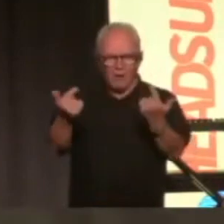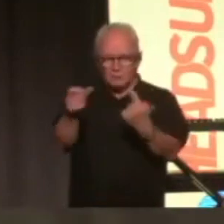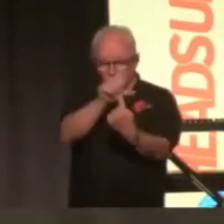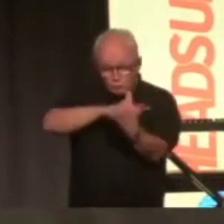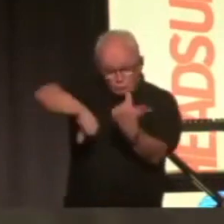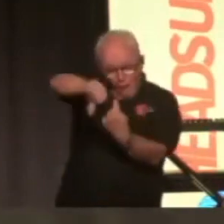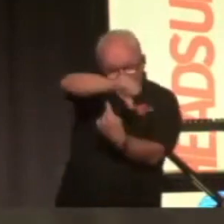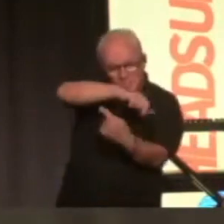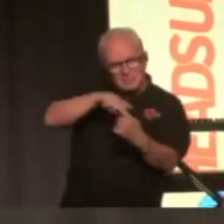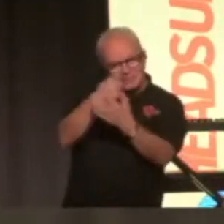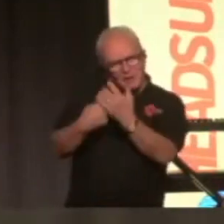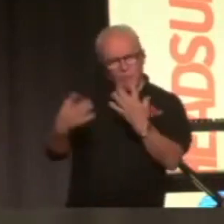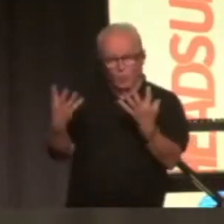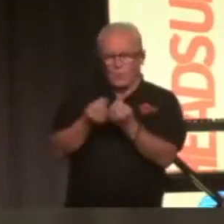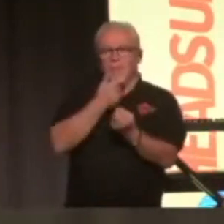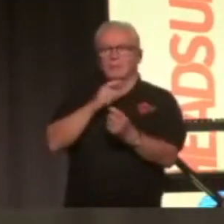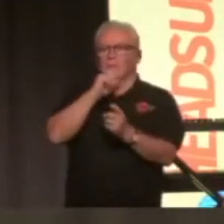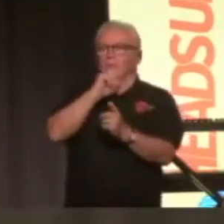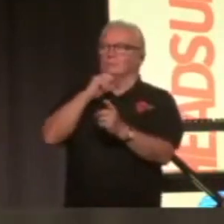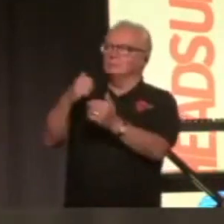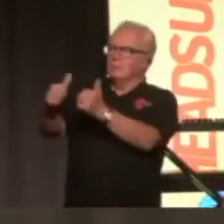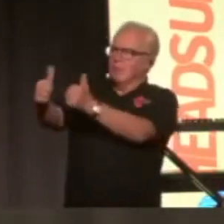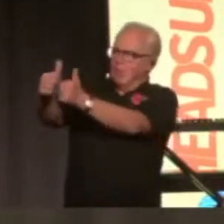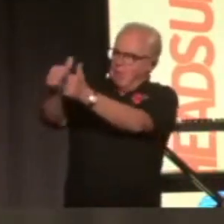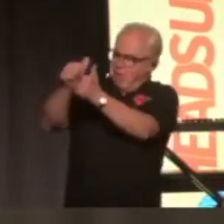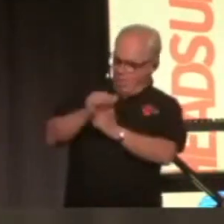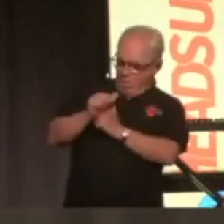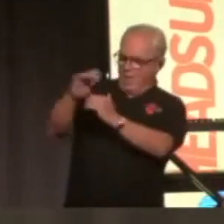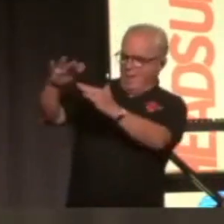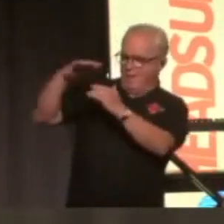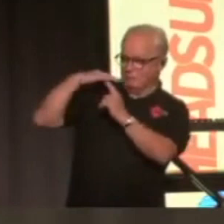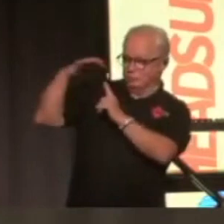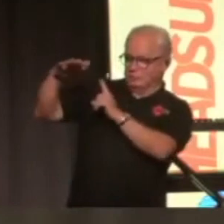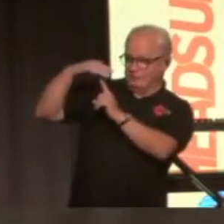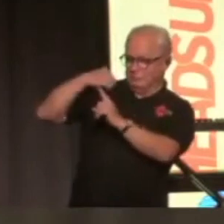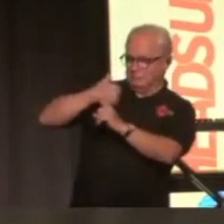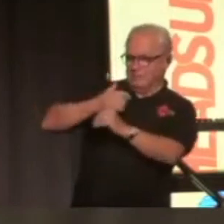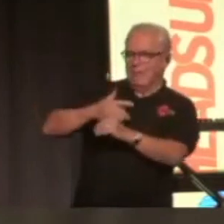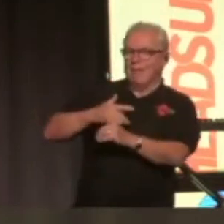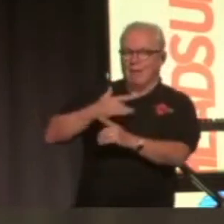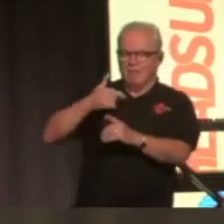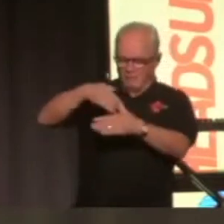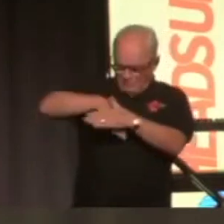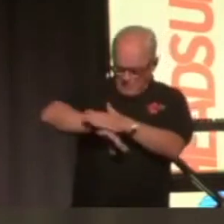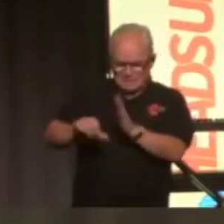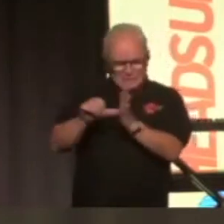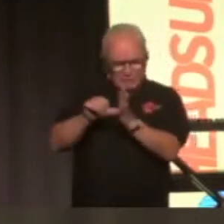surrounding yourself with people who speak into your life in the fiery days and the difficult